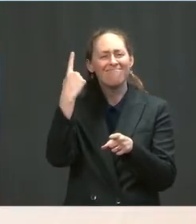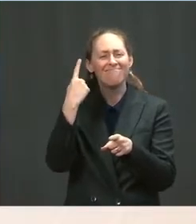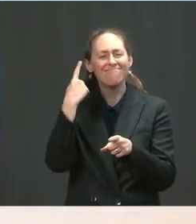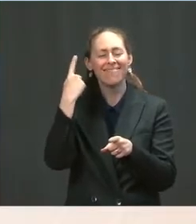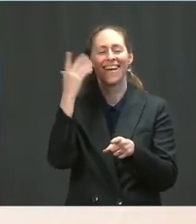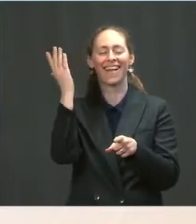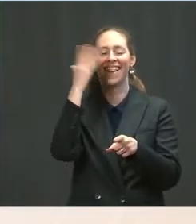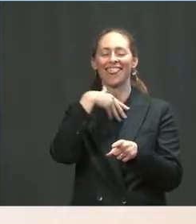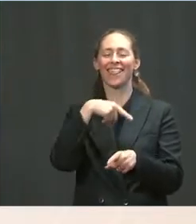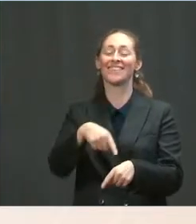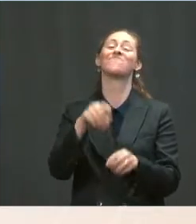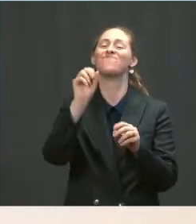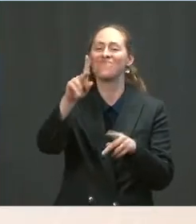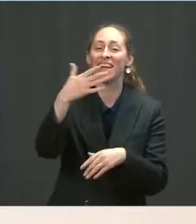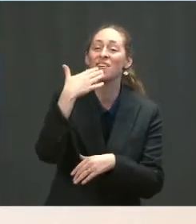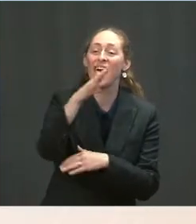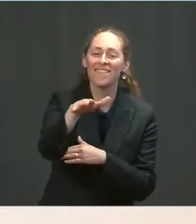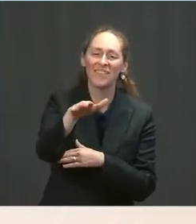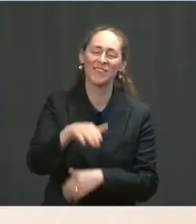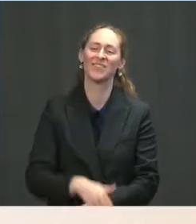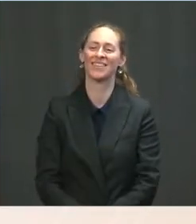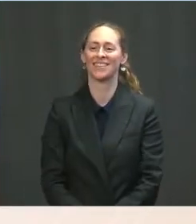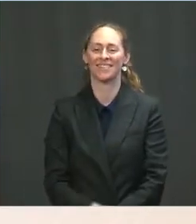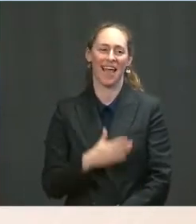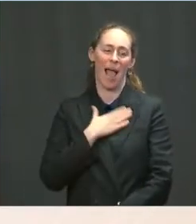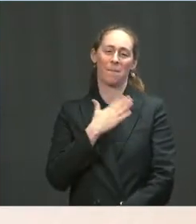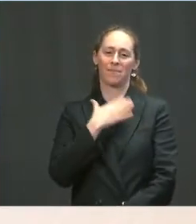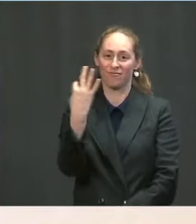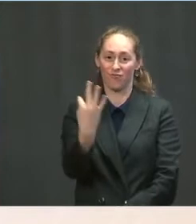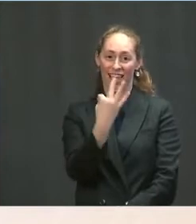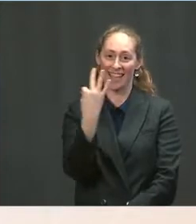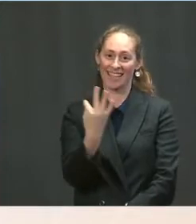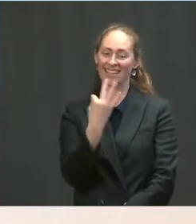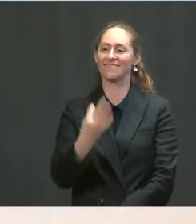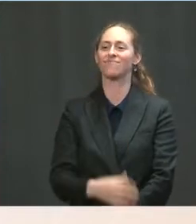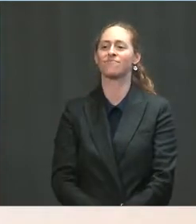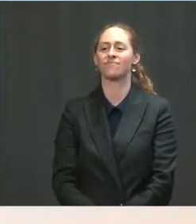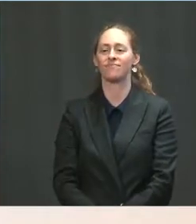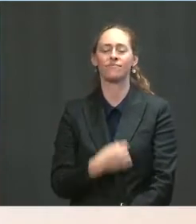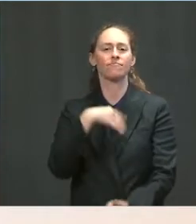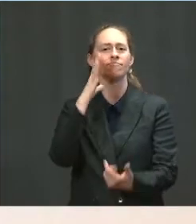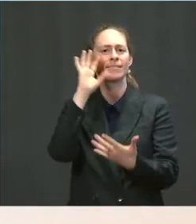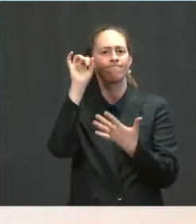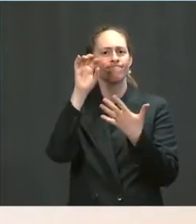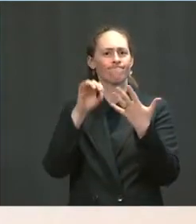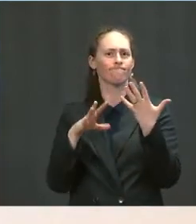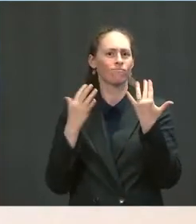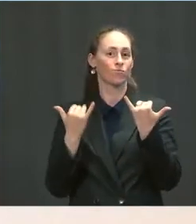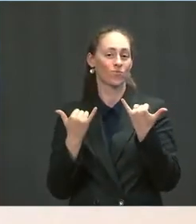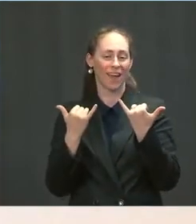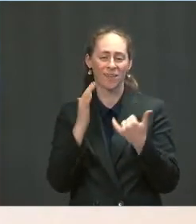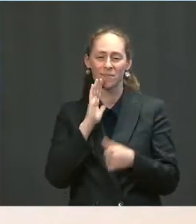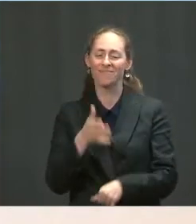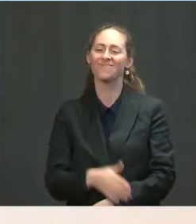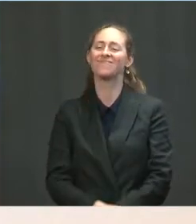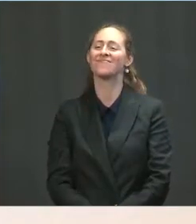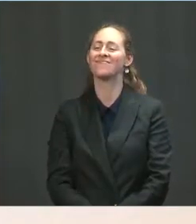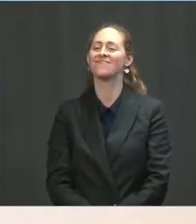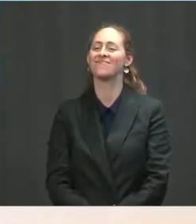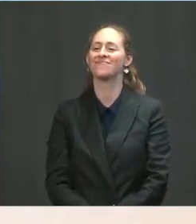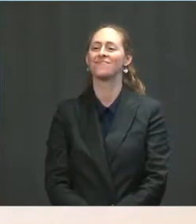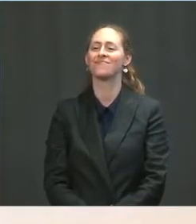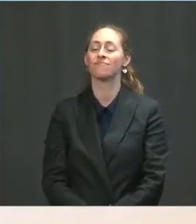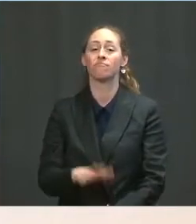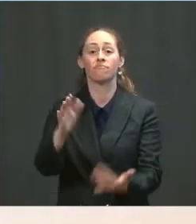Good afternoon, everybody. Happy Friday. I have a couple things for all of you at the top. Today, the President and the Vice